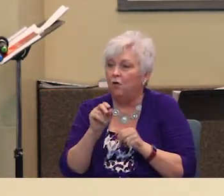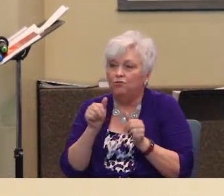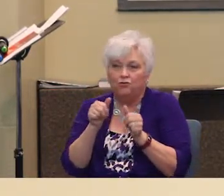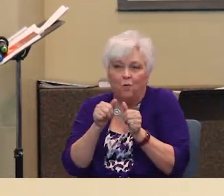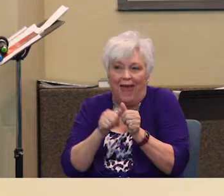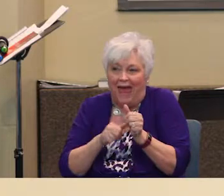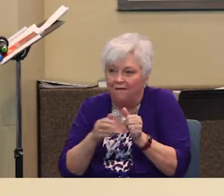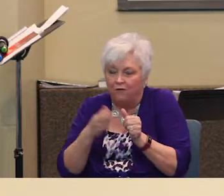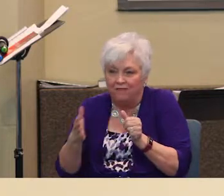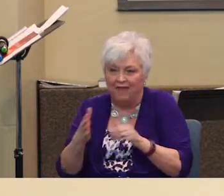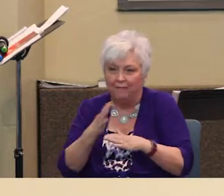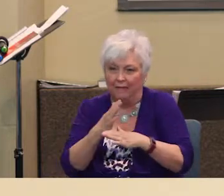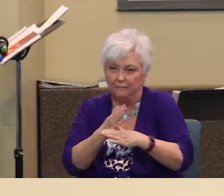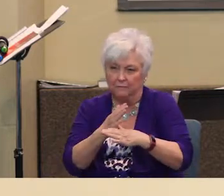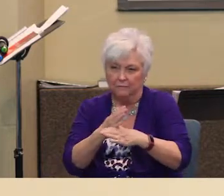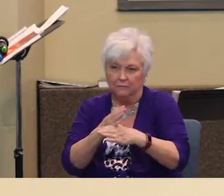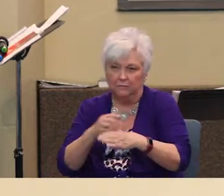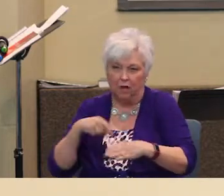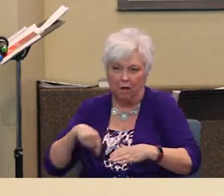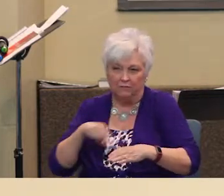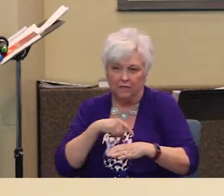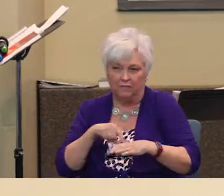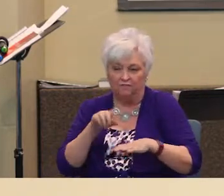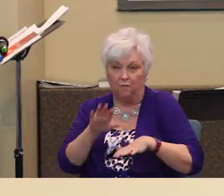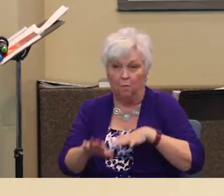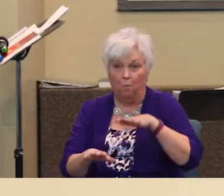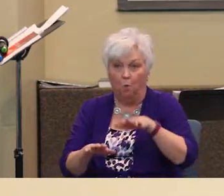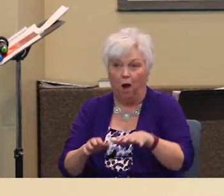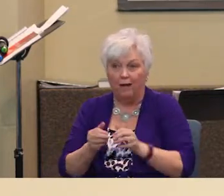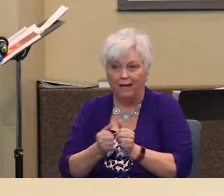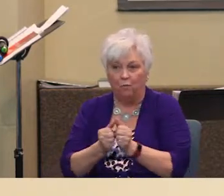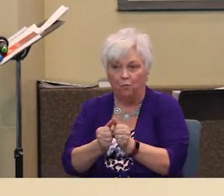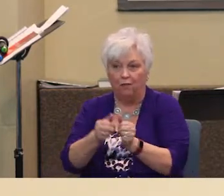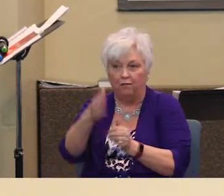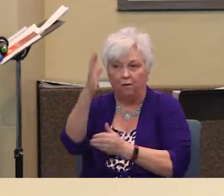everything that hinders us from walking with God.